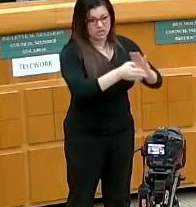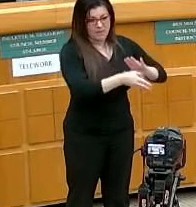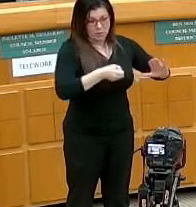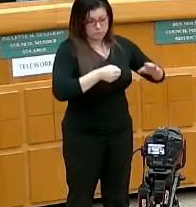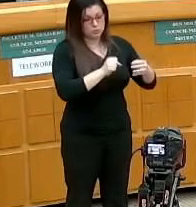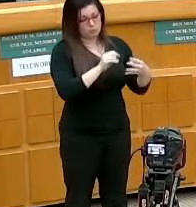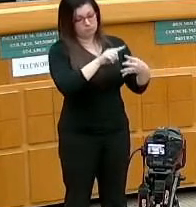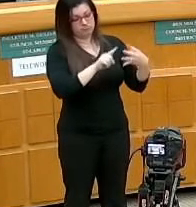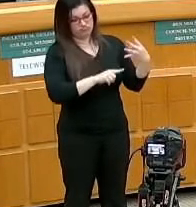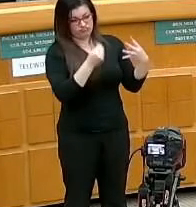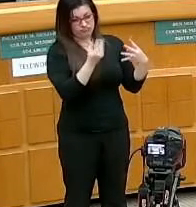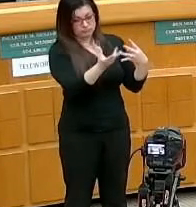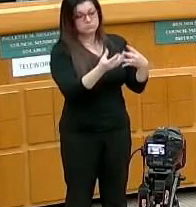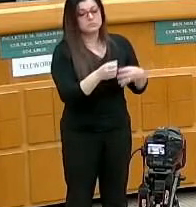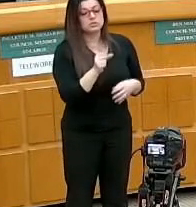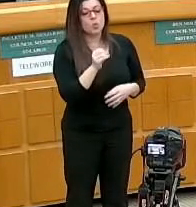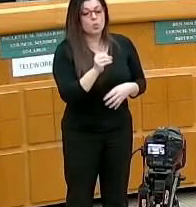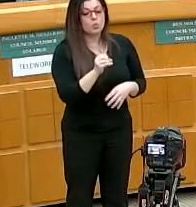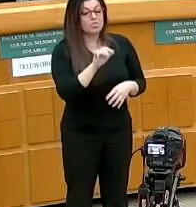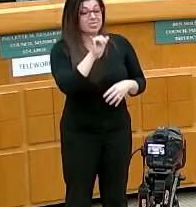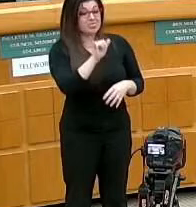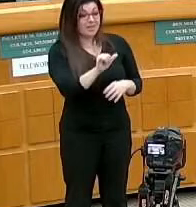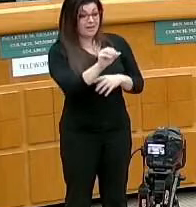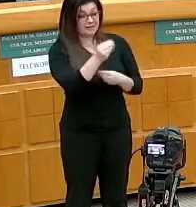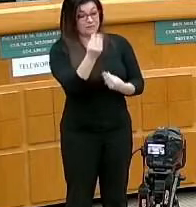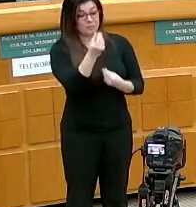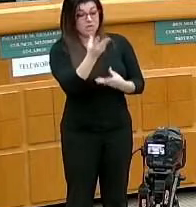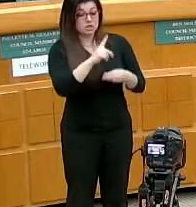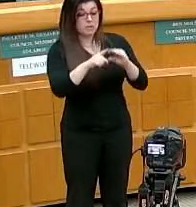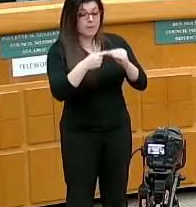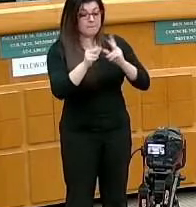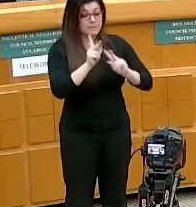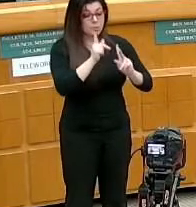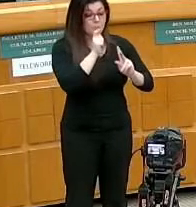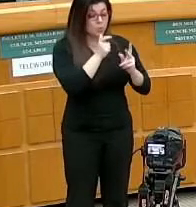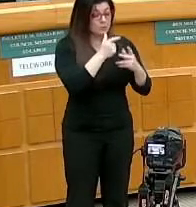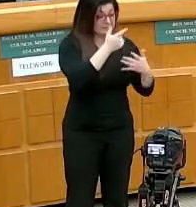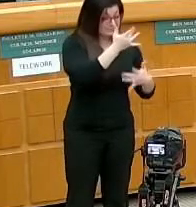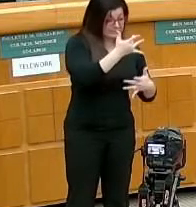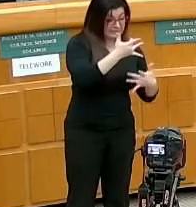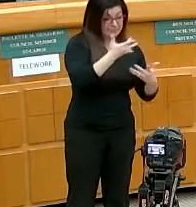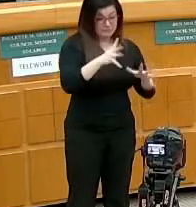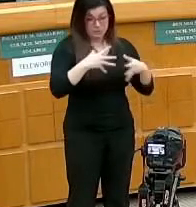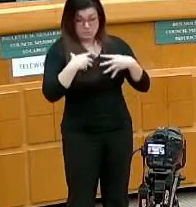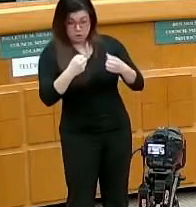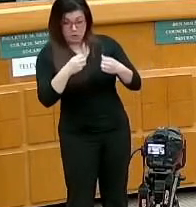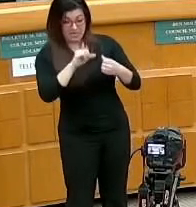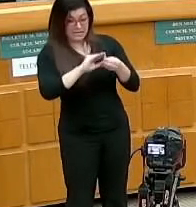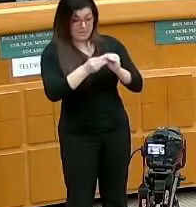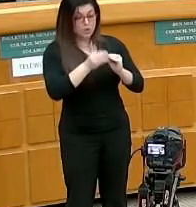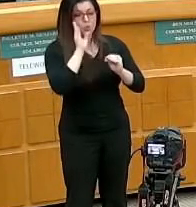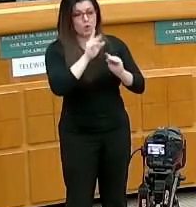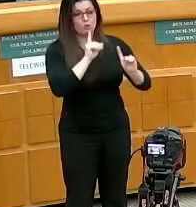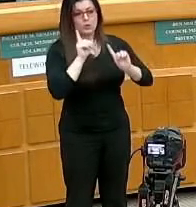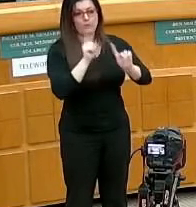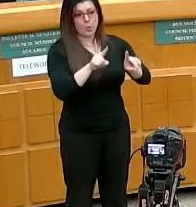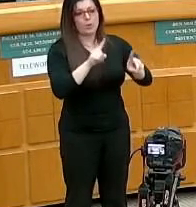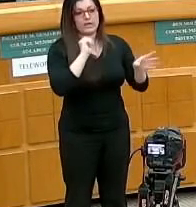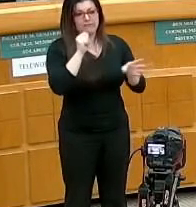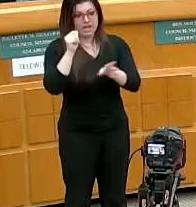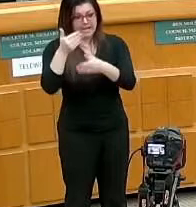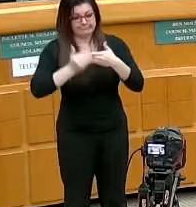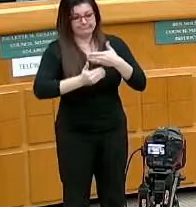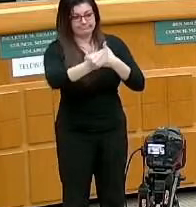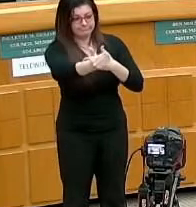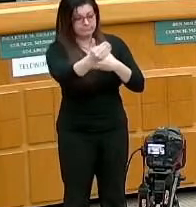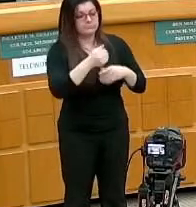We'll begin to tell the community this each day as we get information. So 79 confirmed, but 8 persons have